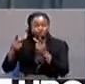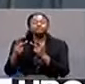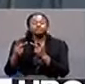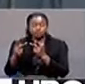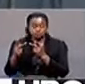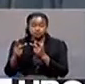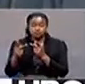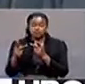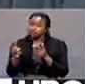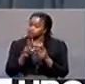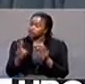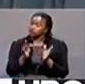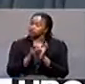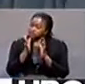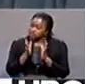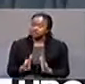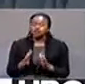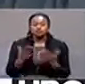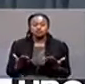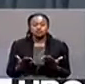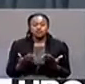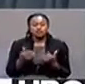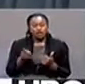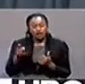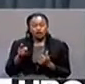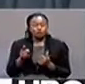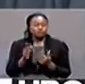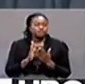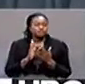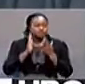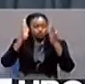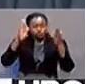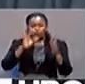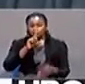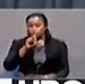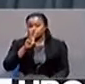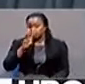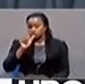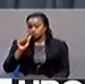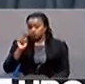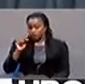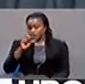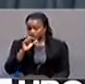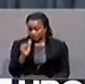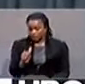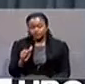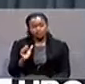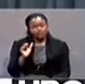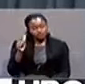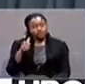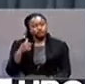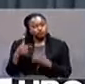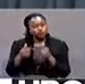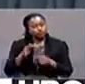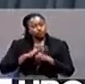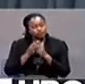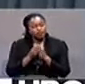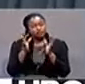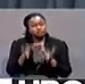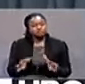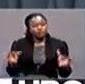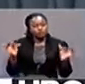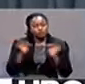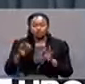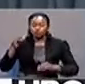eyes. The late Bishop, Archbishop Cyprian Gwanga, made a significant